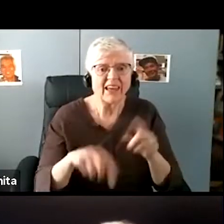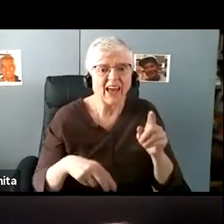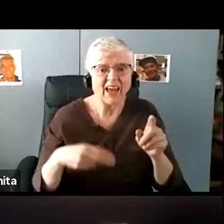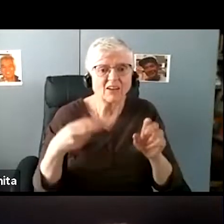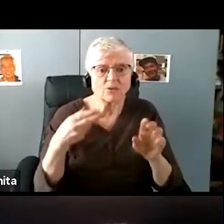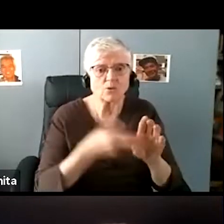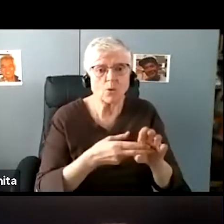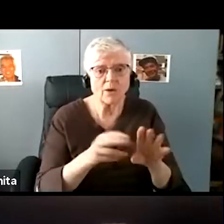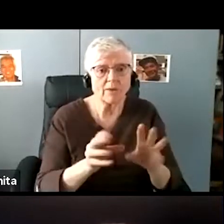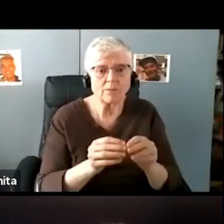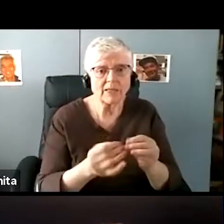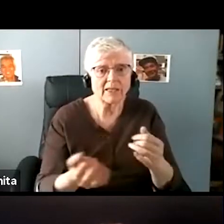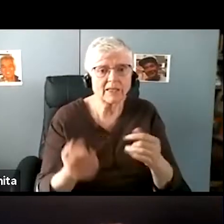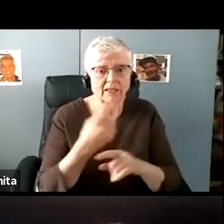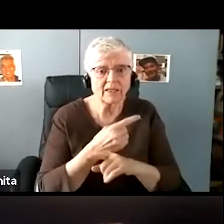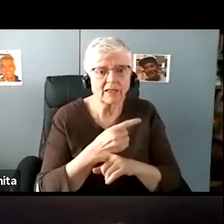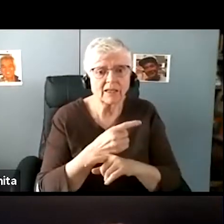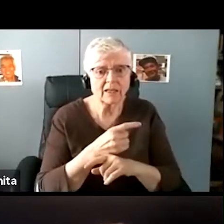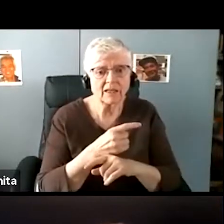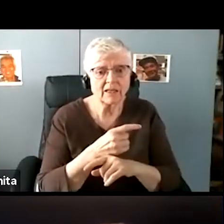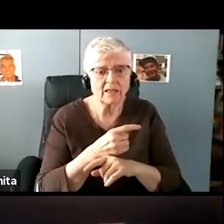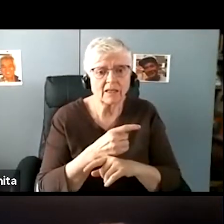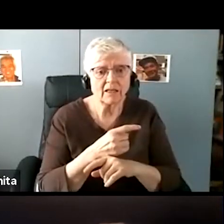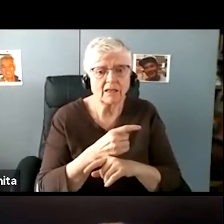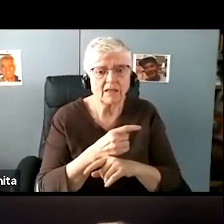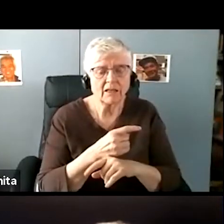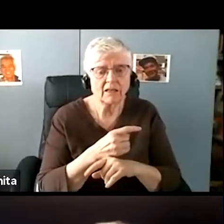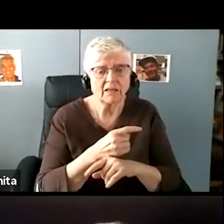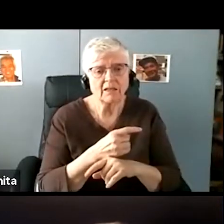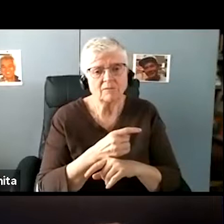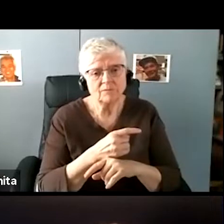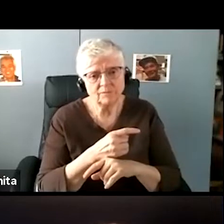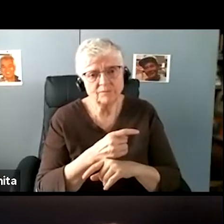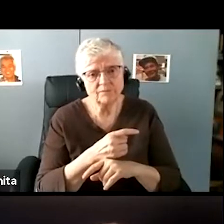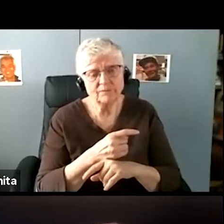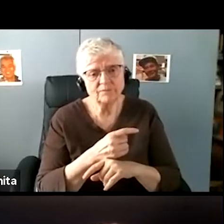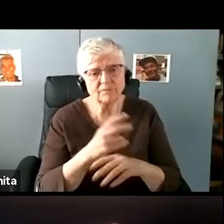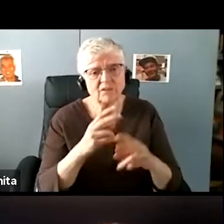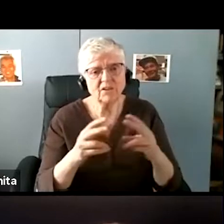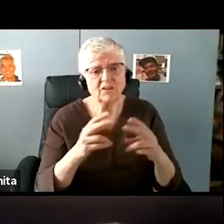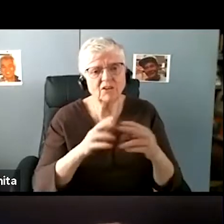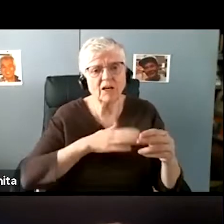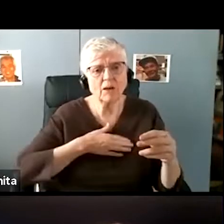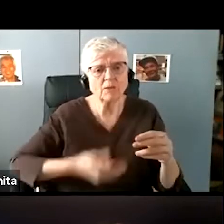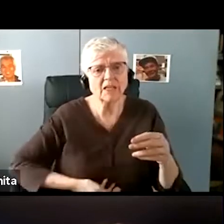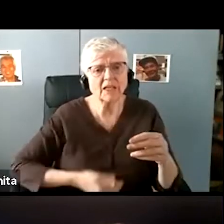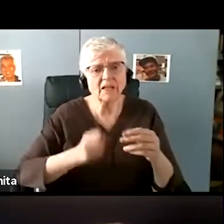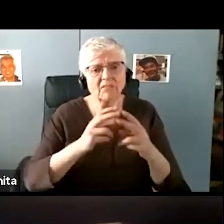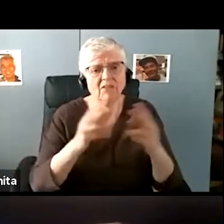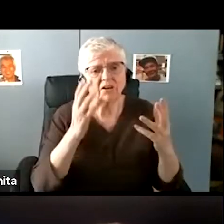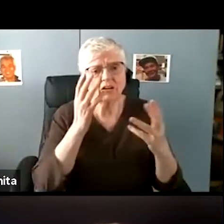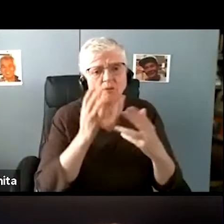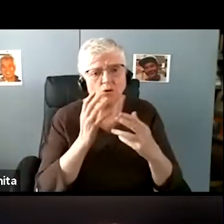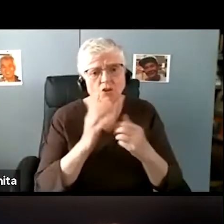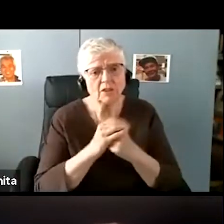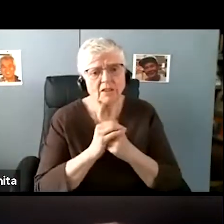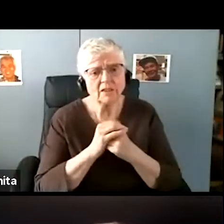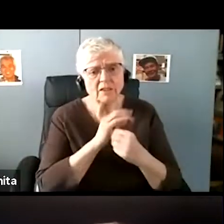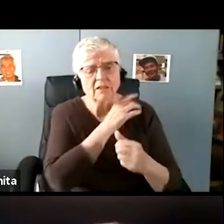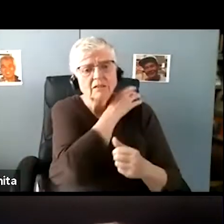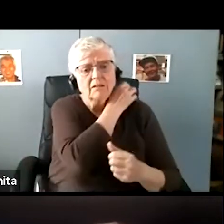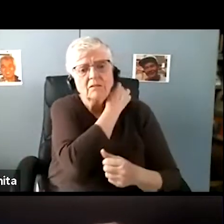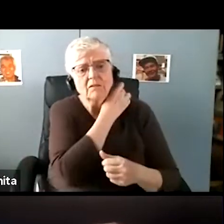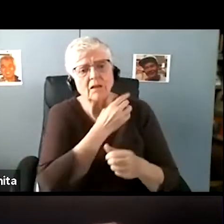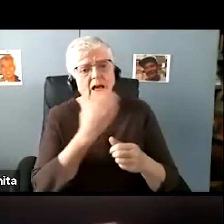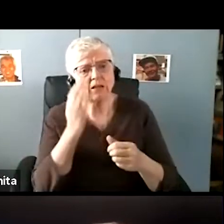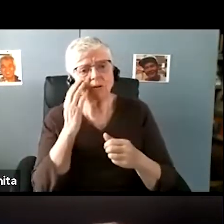today, which is of course upsetting and very unfortunate. I know that I deeply